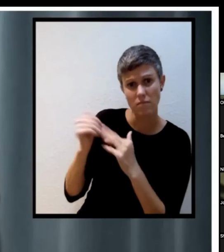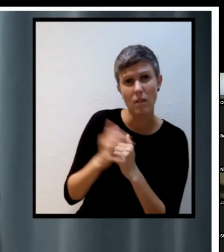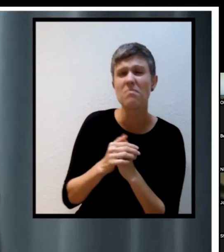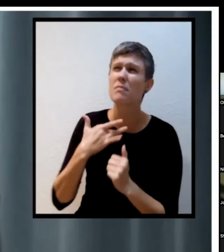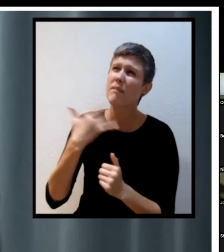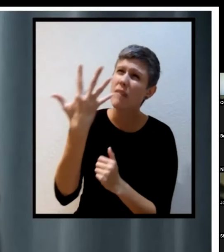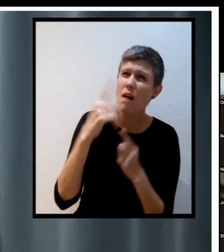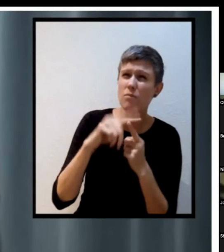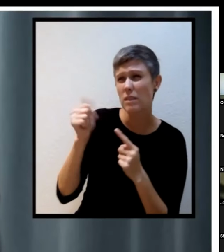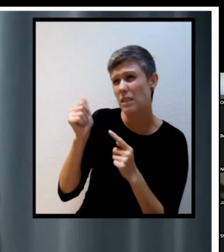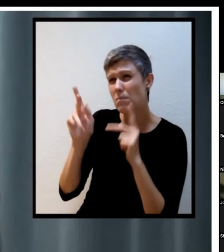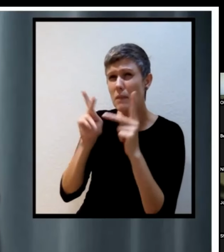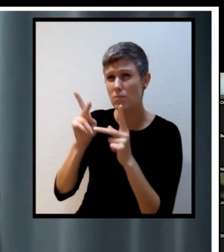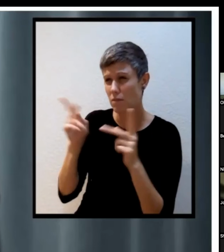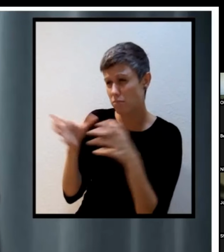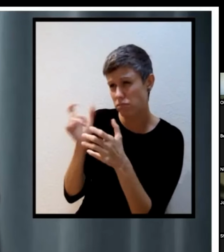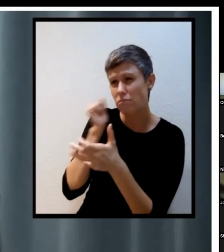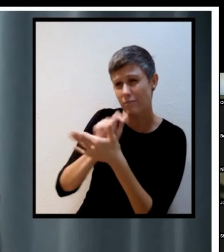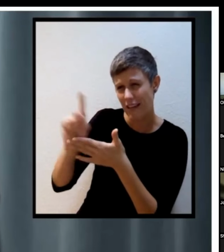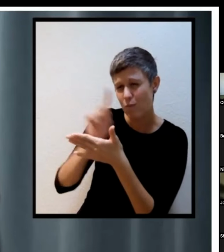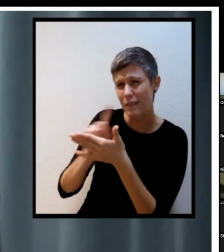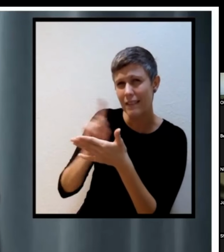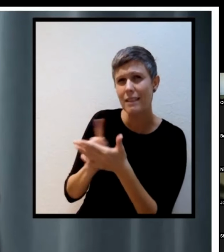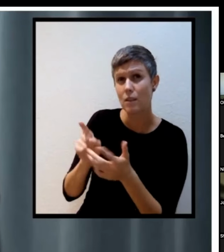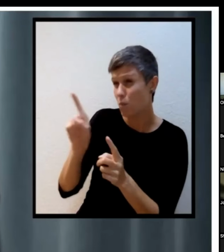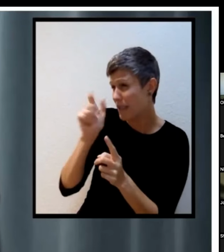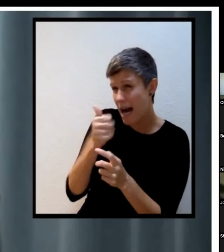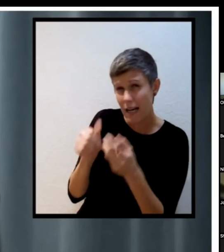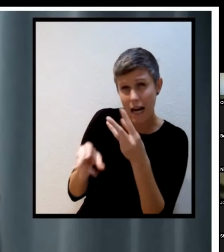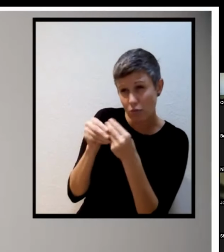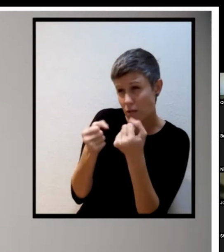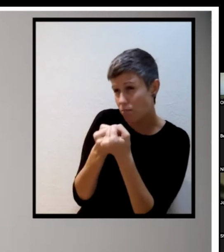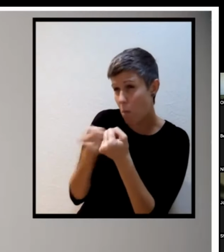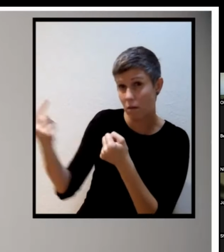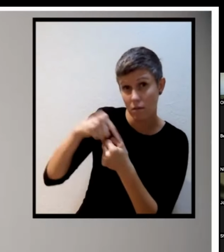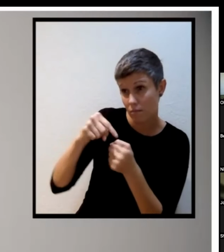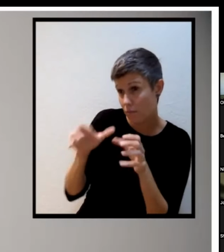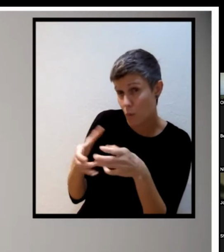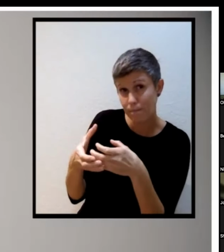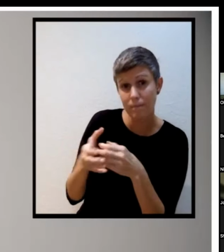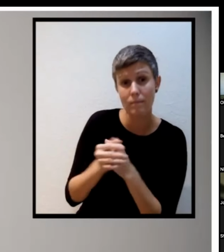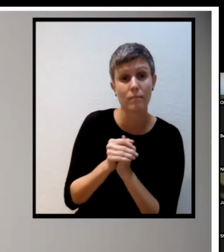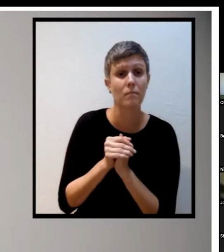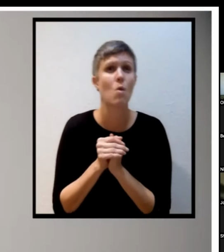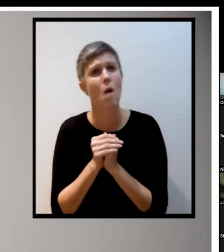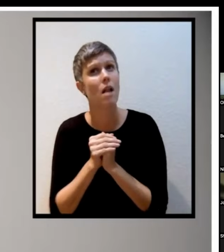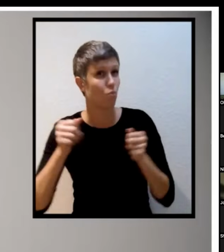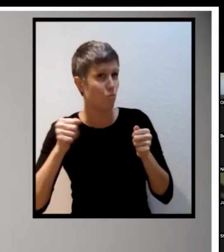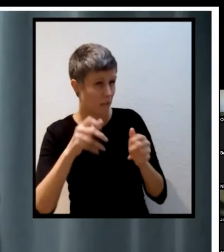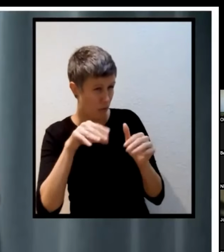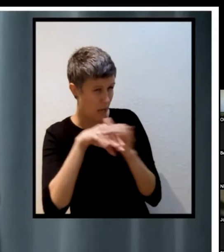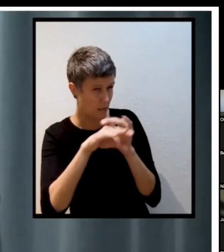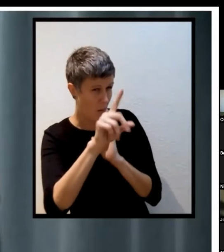to 10 people in the group each week. Are there any supports you need to be able to attend group? Will the room be wheelchair